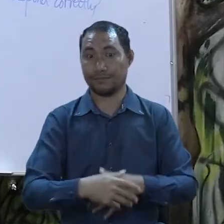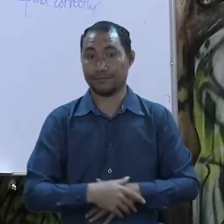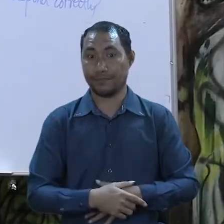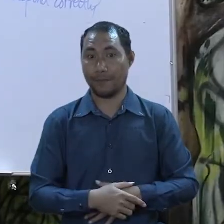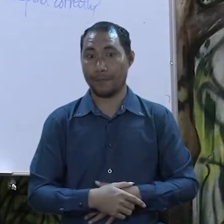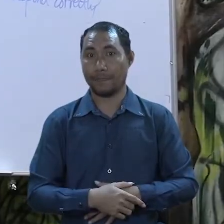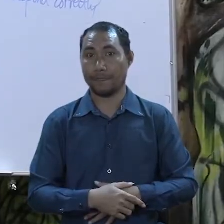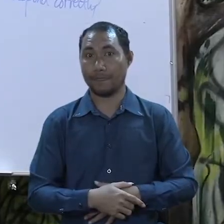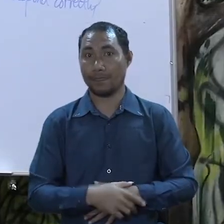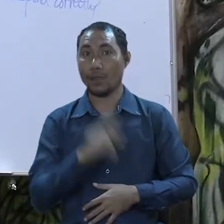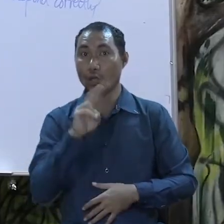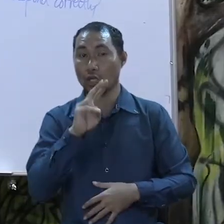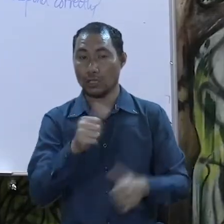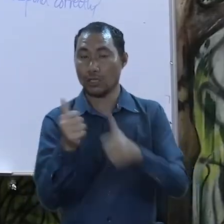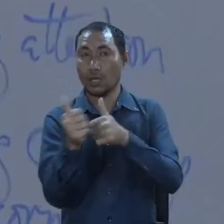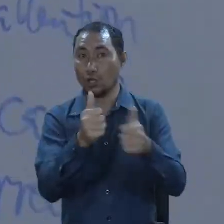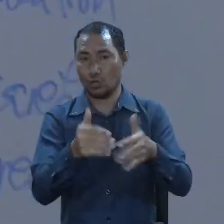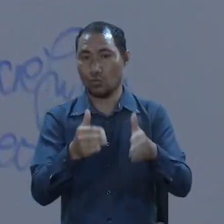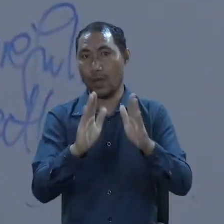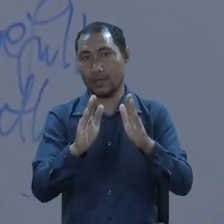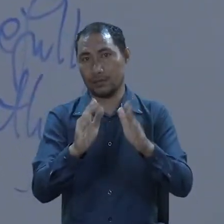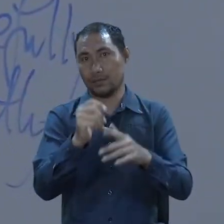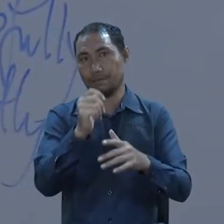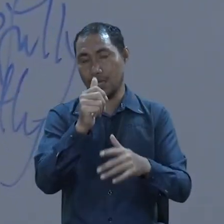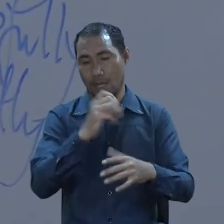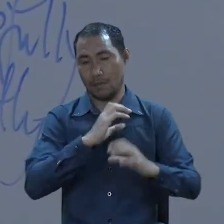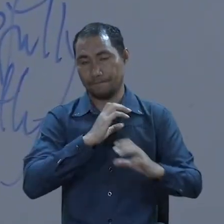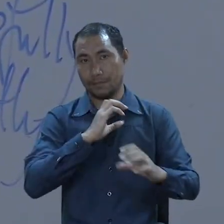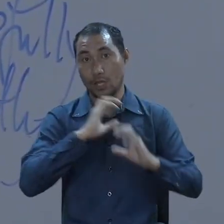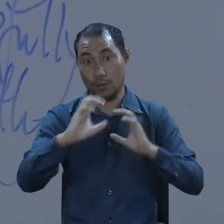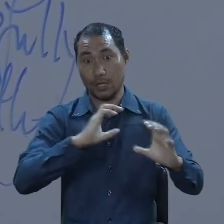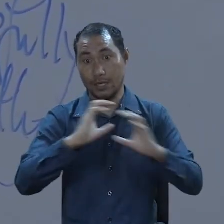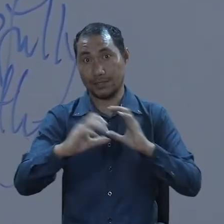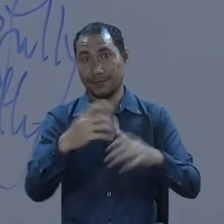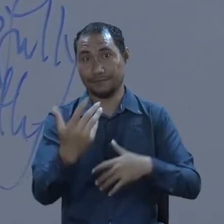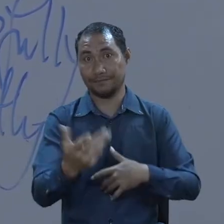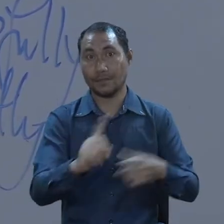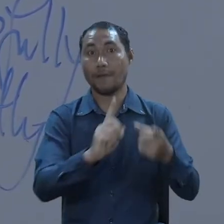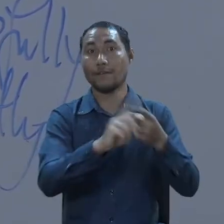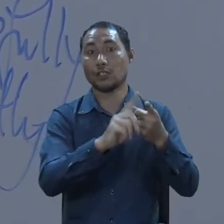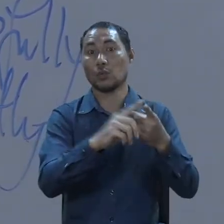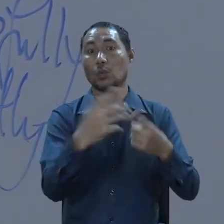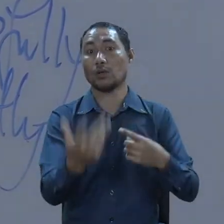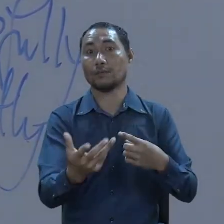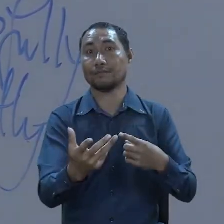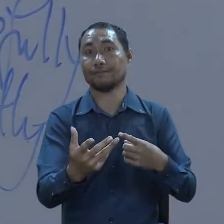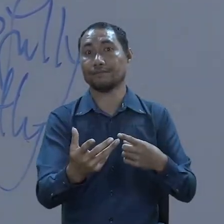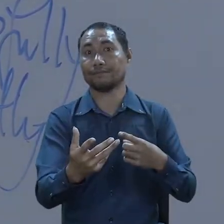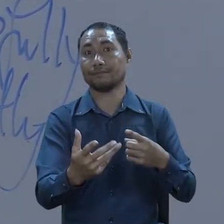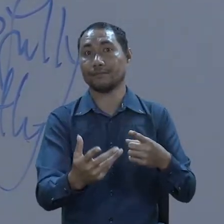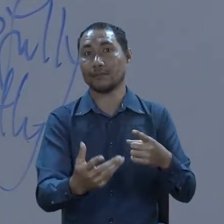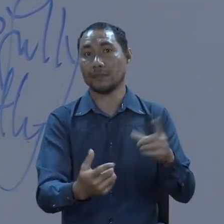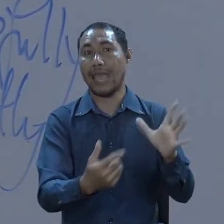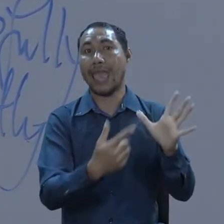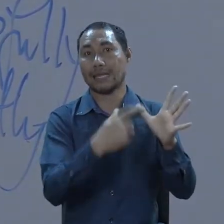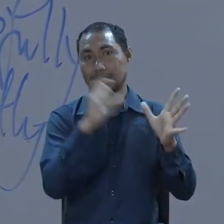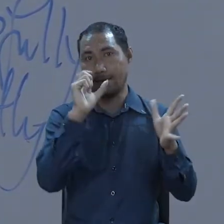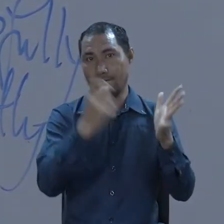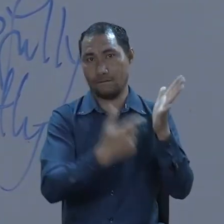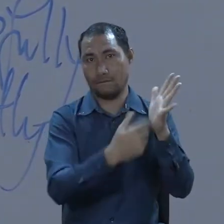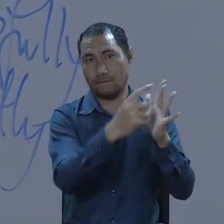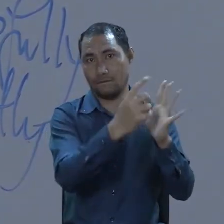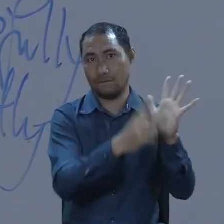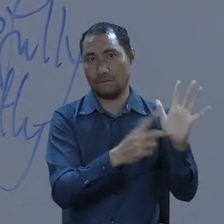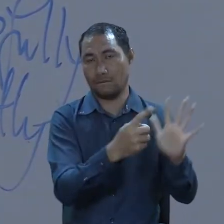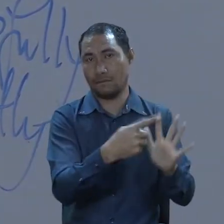our concept map, we're looking at good ways to be a communicator. The first point is to be an